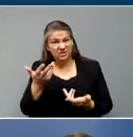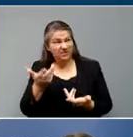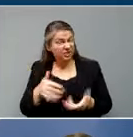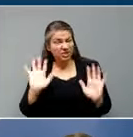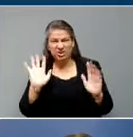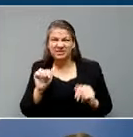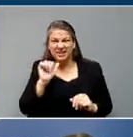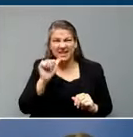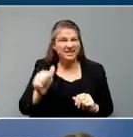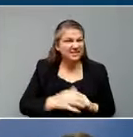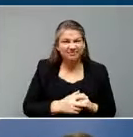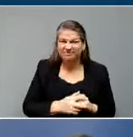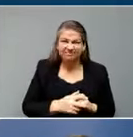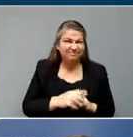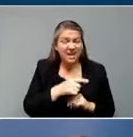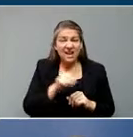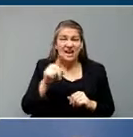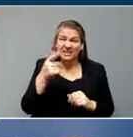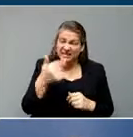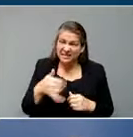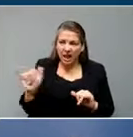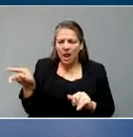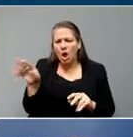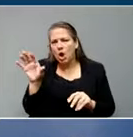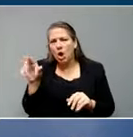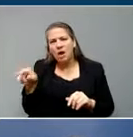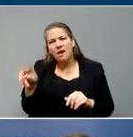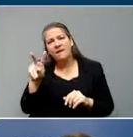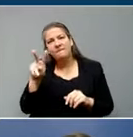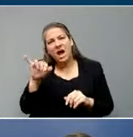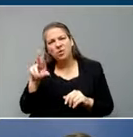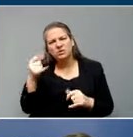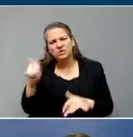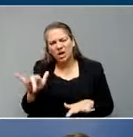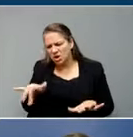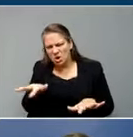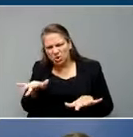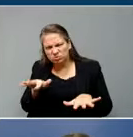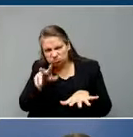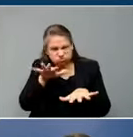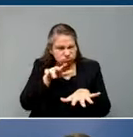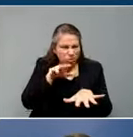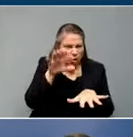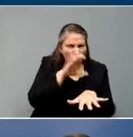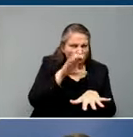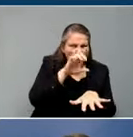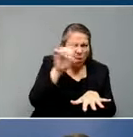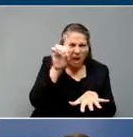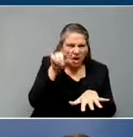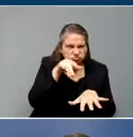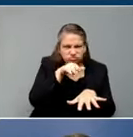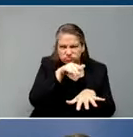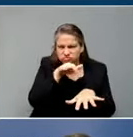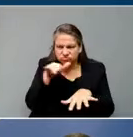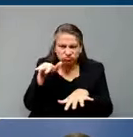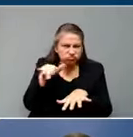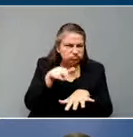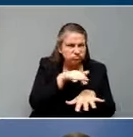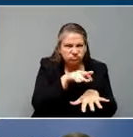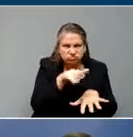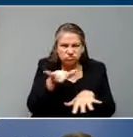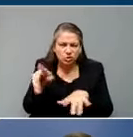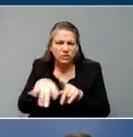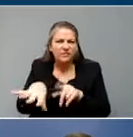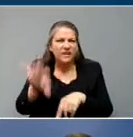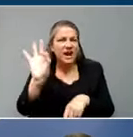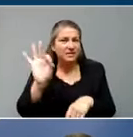will still look for pockets and places to inflict its pain on. So let's have